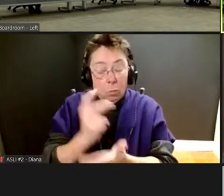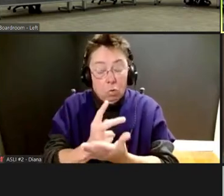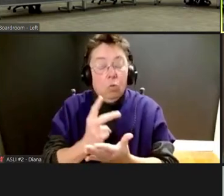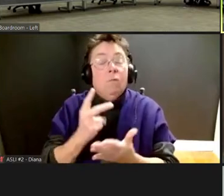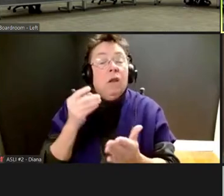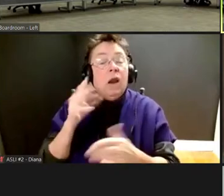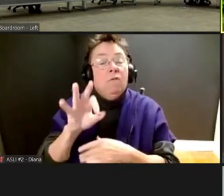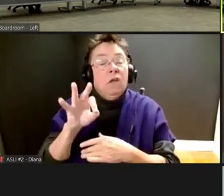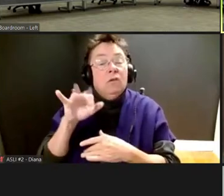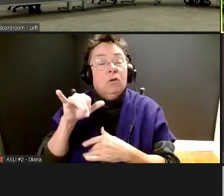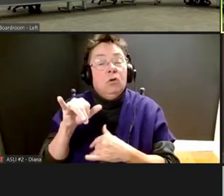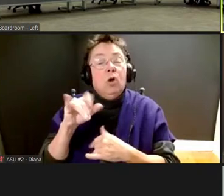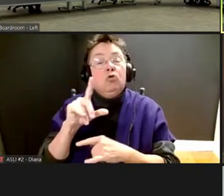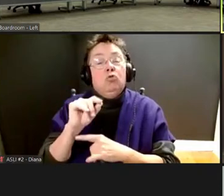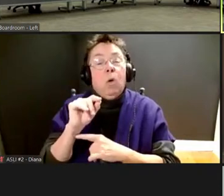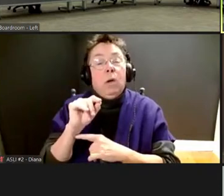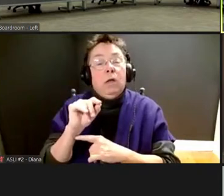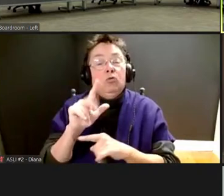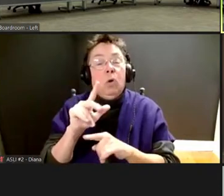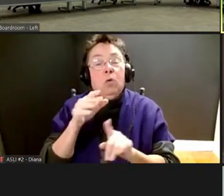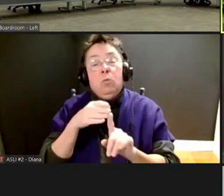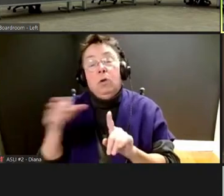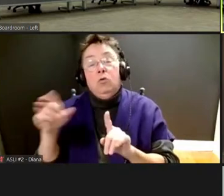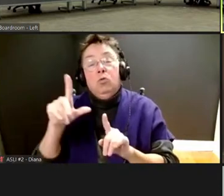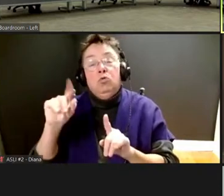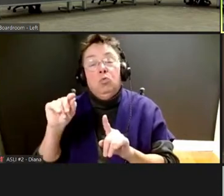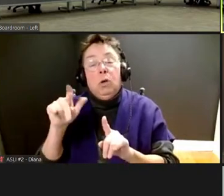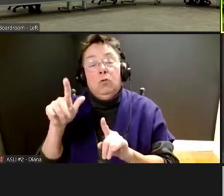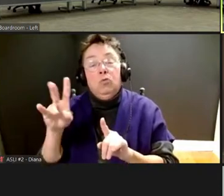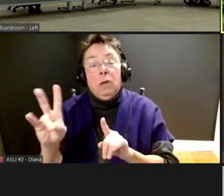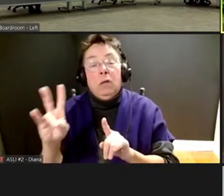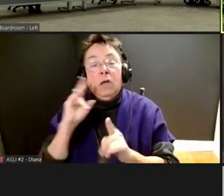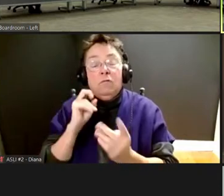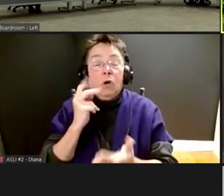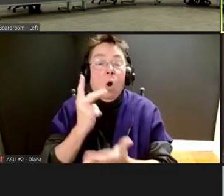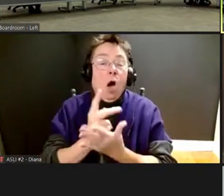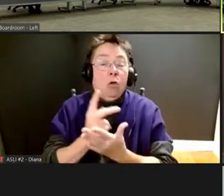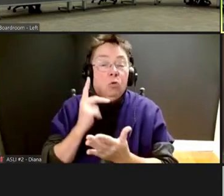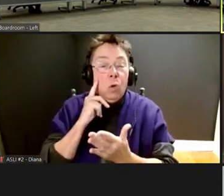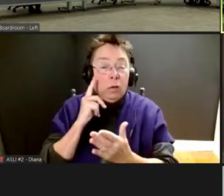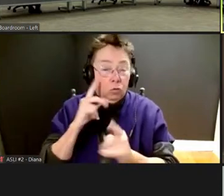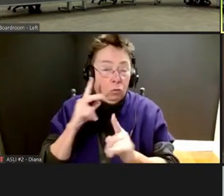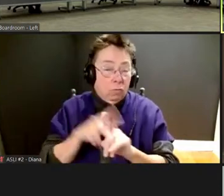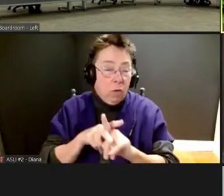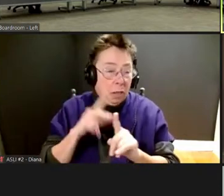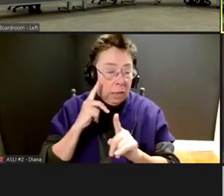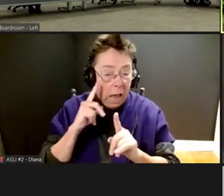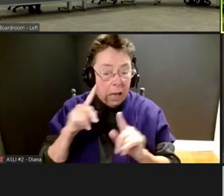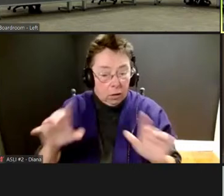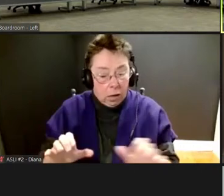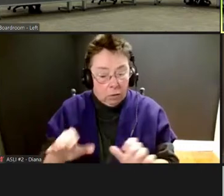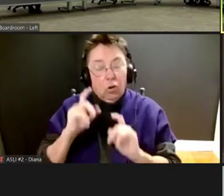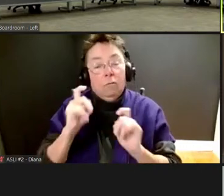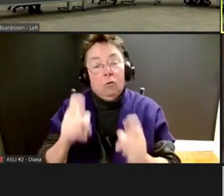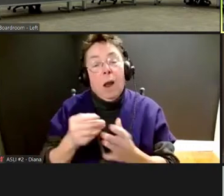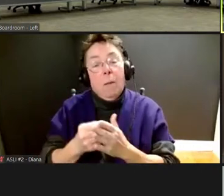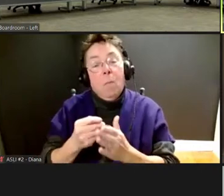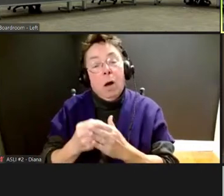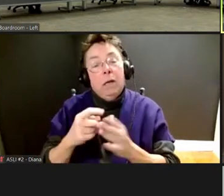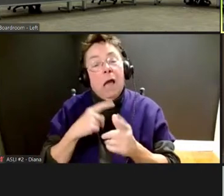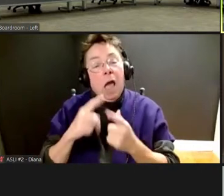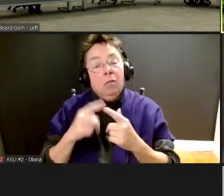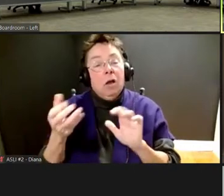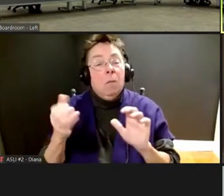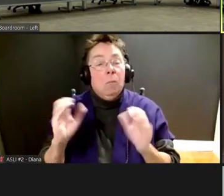2023-2027 capital improvement program and authorizing the filing and execution of grants and cooperative